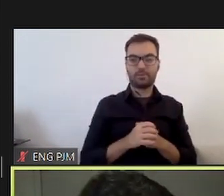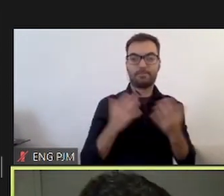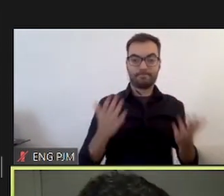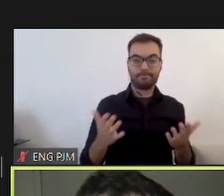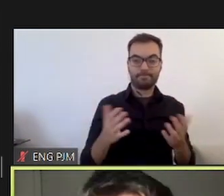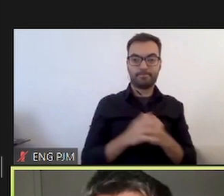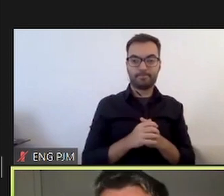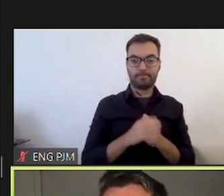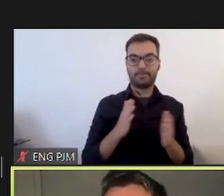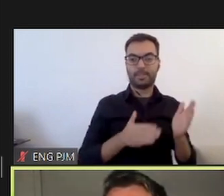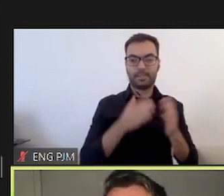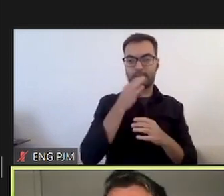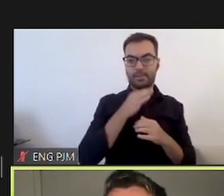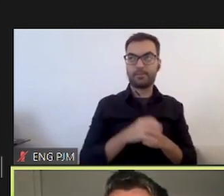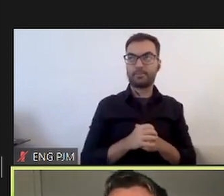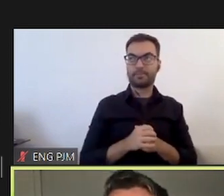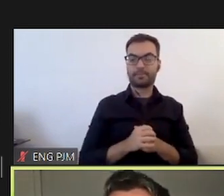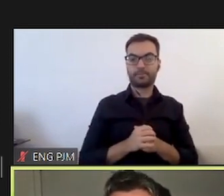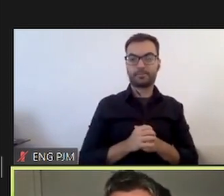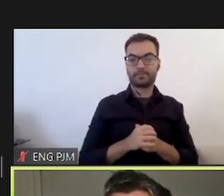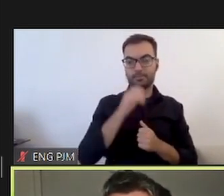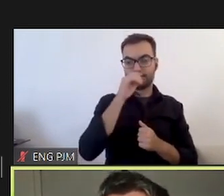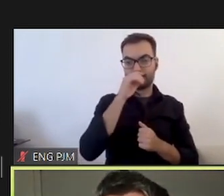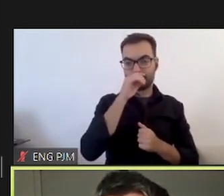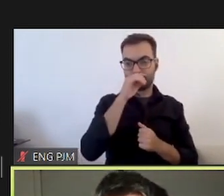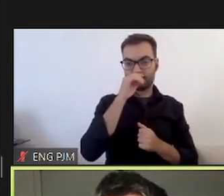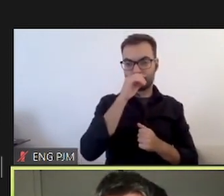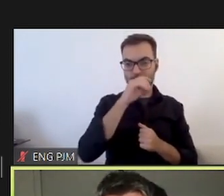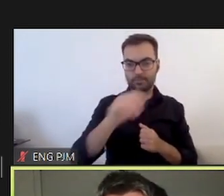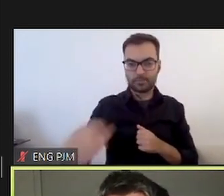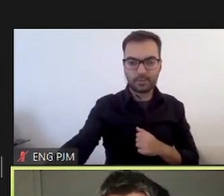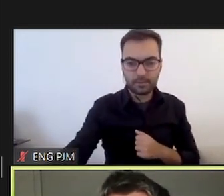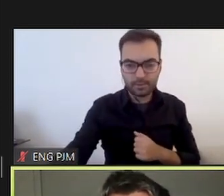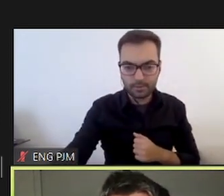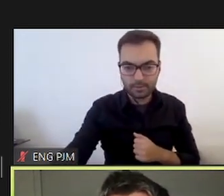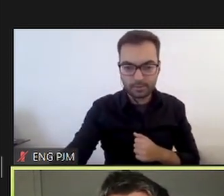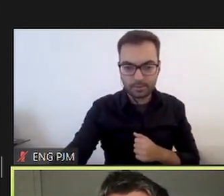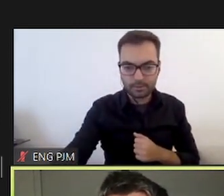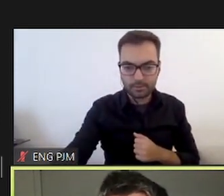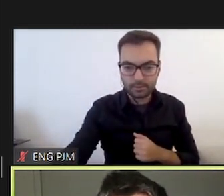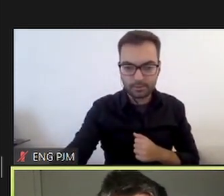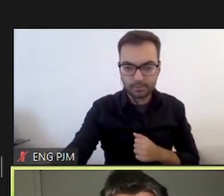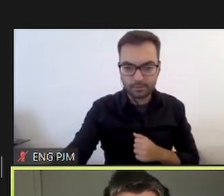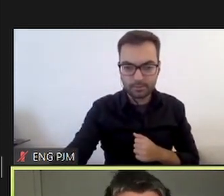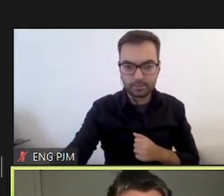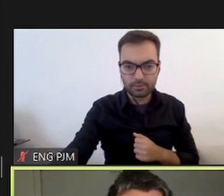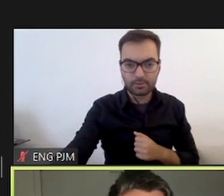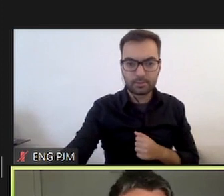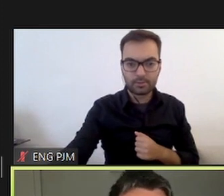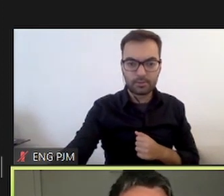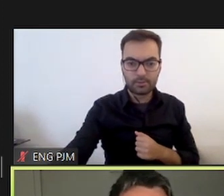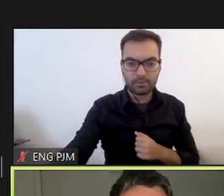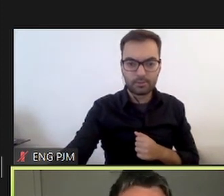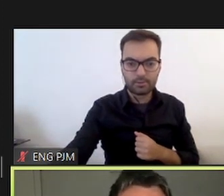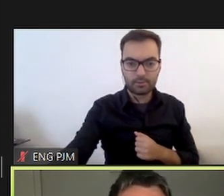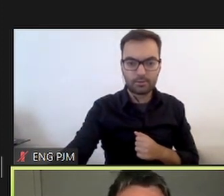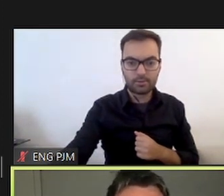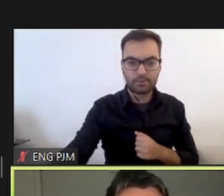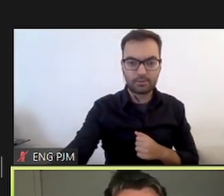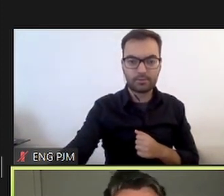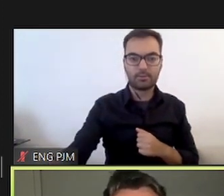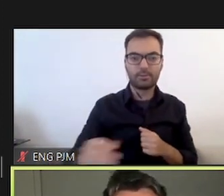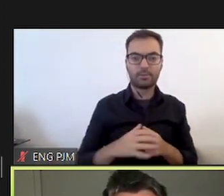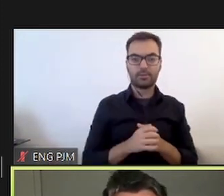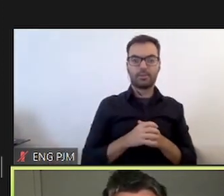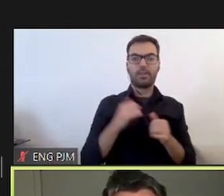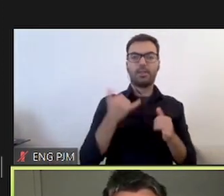Okay, next question. Are there dev environment plugin to suggest or oriented additional during development? So I